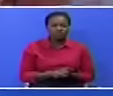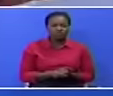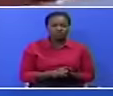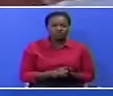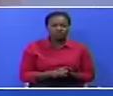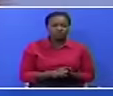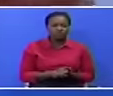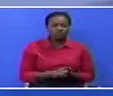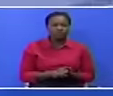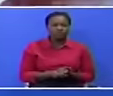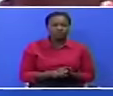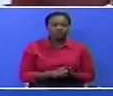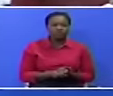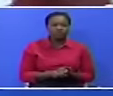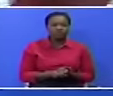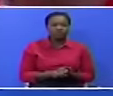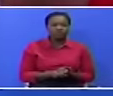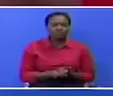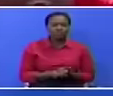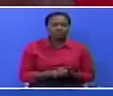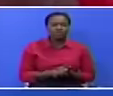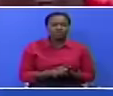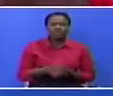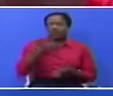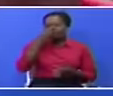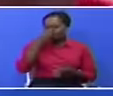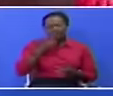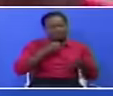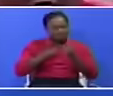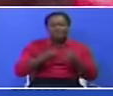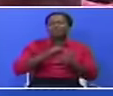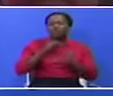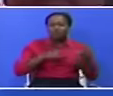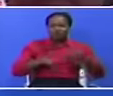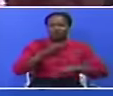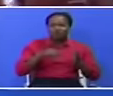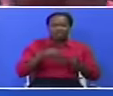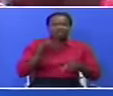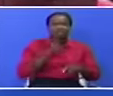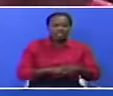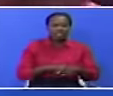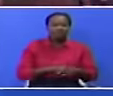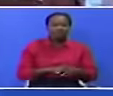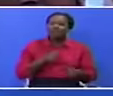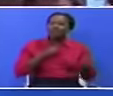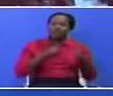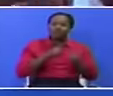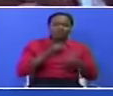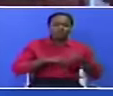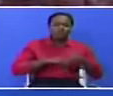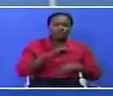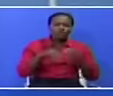Fight corruption or resign. William Ruto. Fight corruption or resign. Isaac Ruto. Fight corruption.